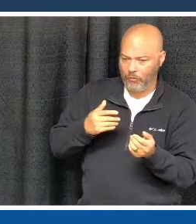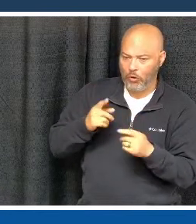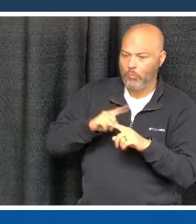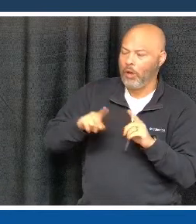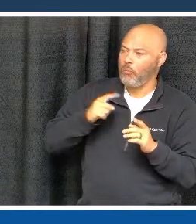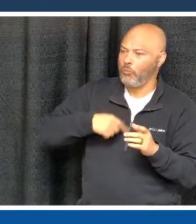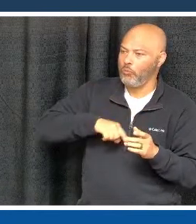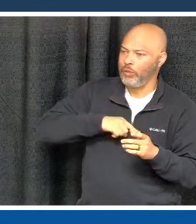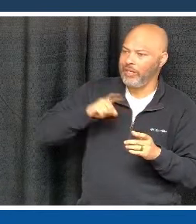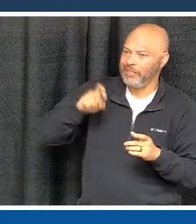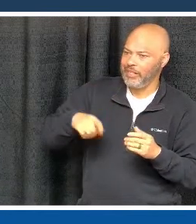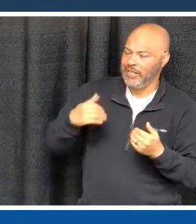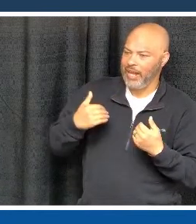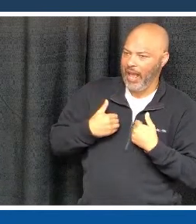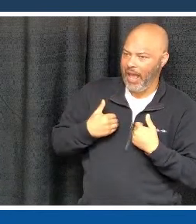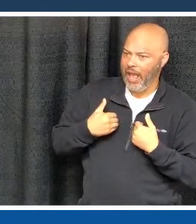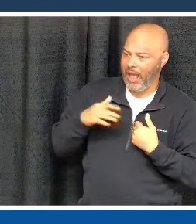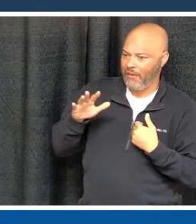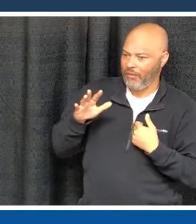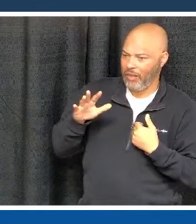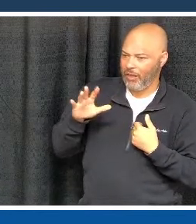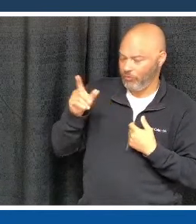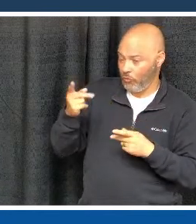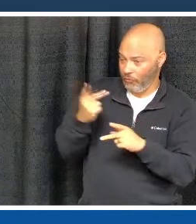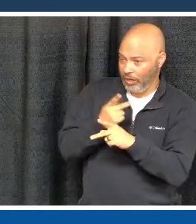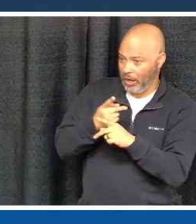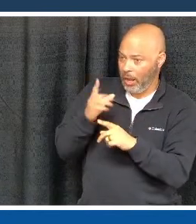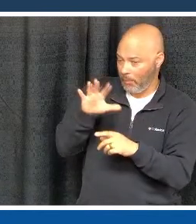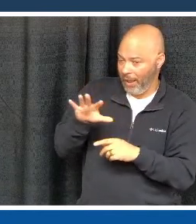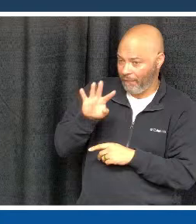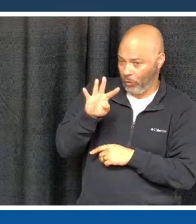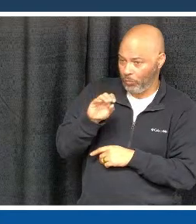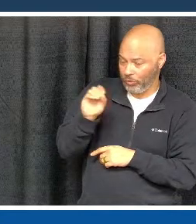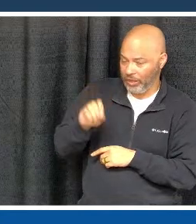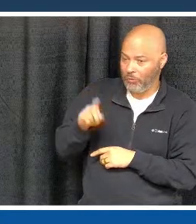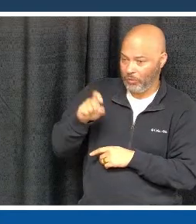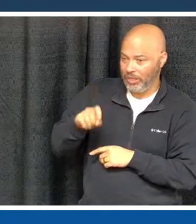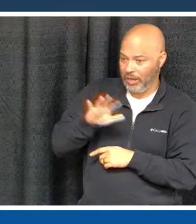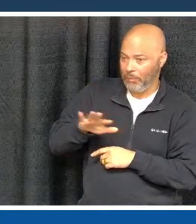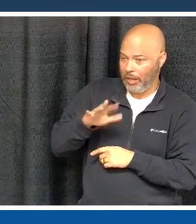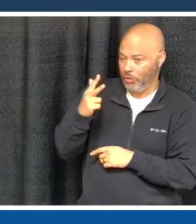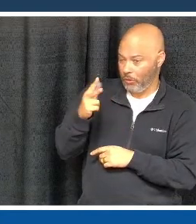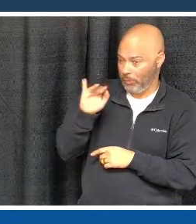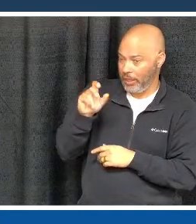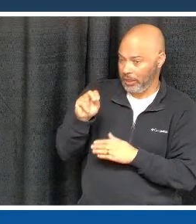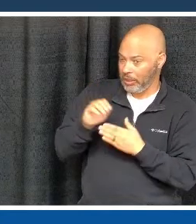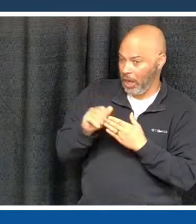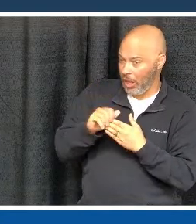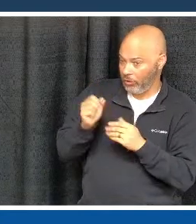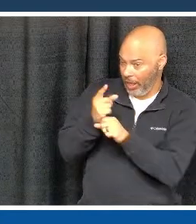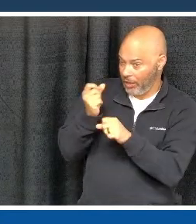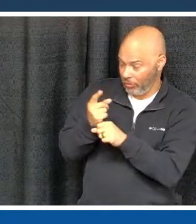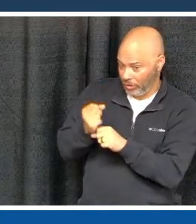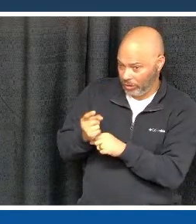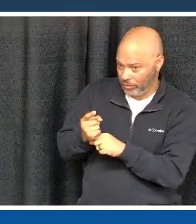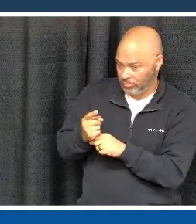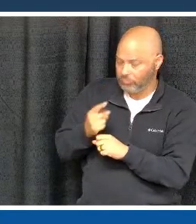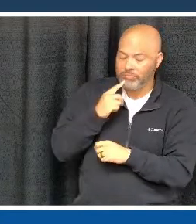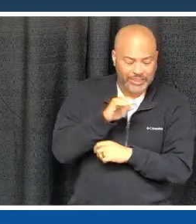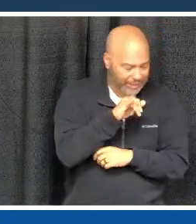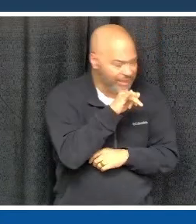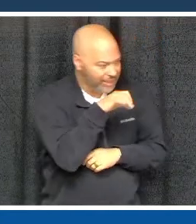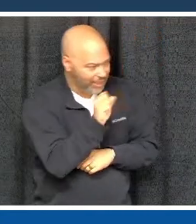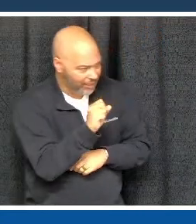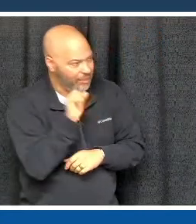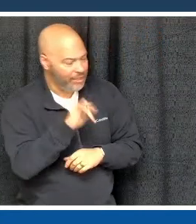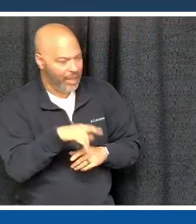need to have around, that you figured out 4%, you need to have about $3 million annually. Yes, because that Okay, would be